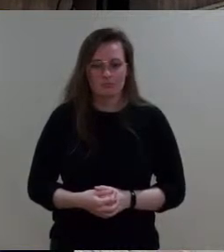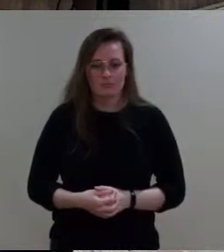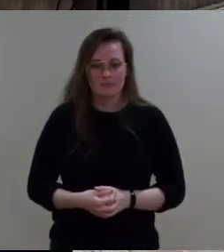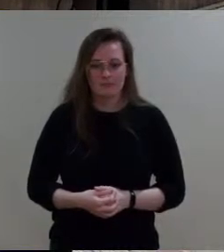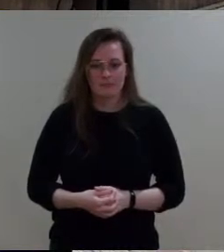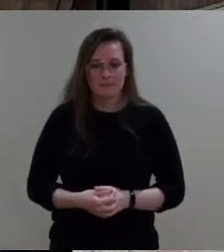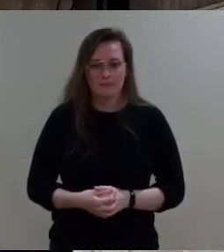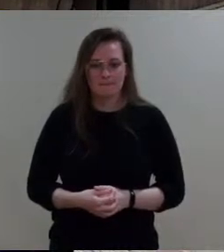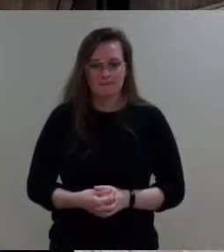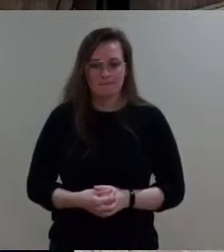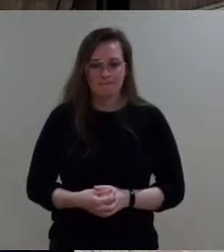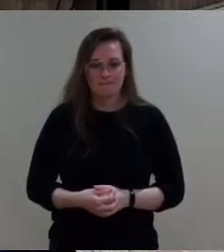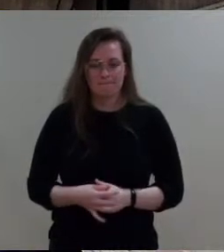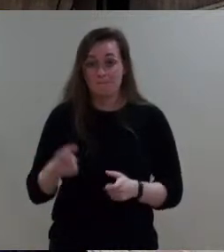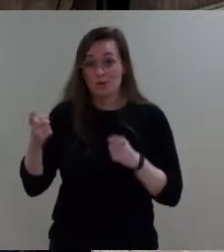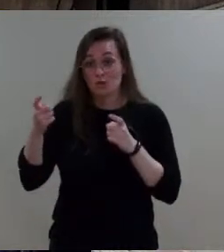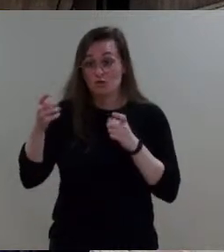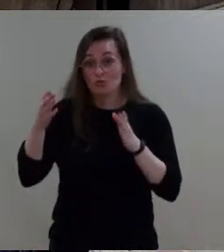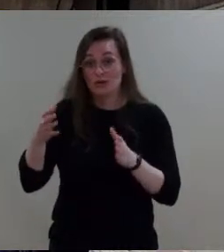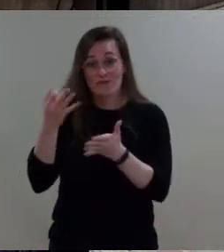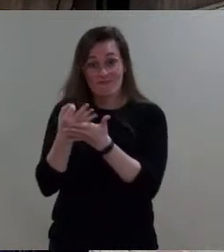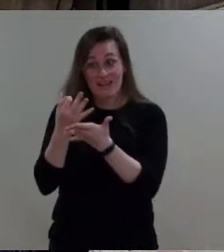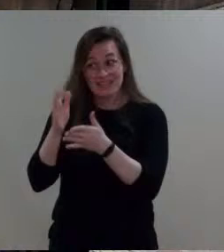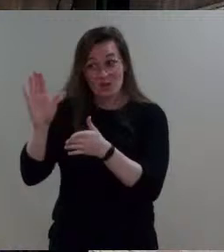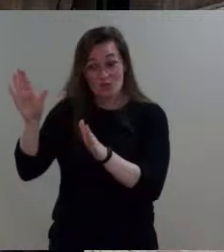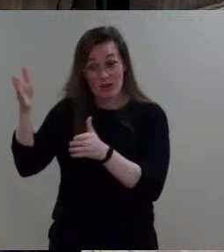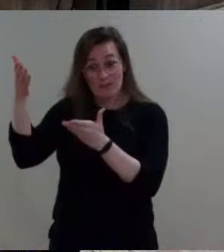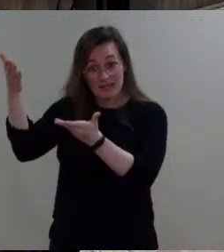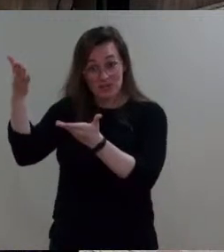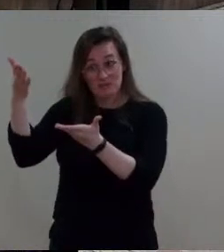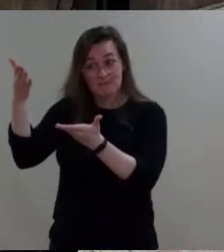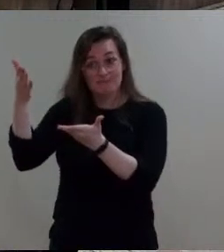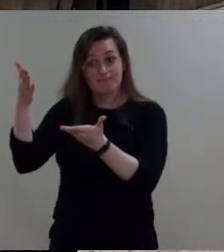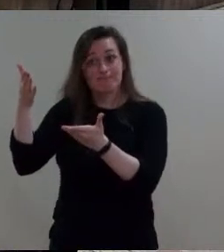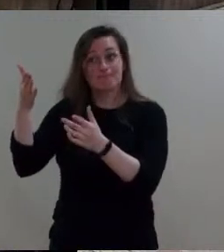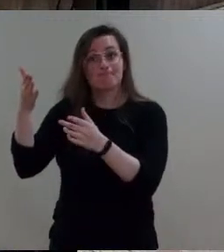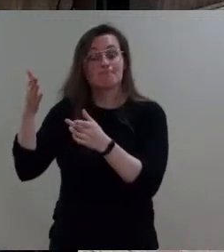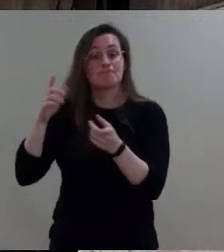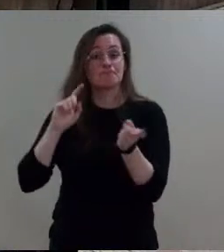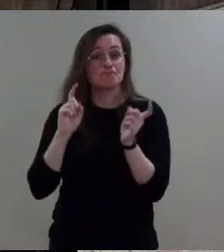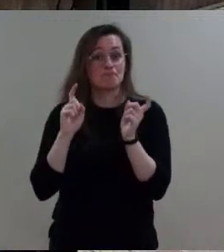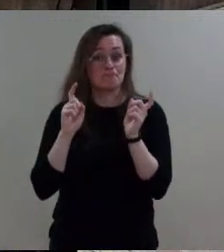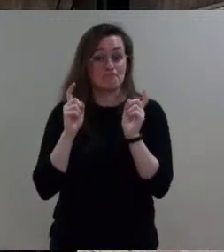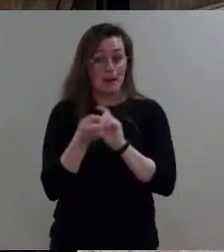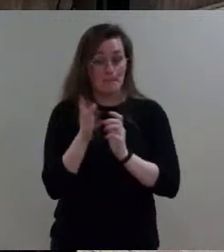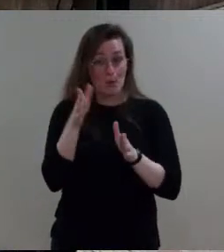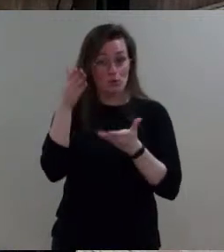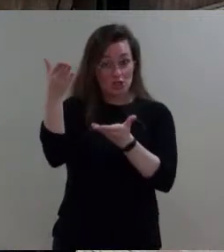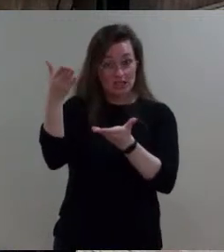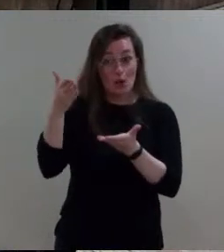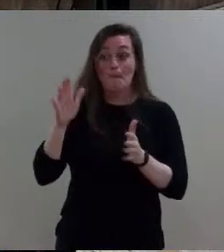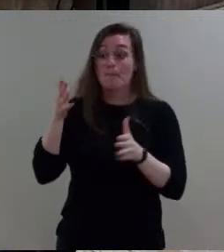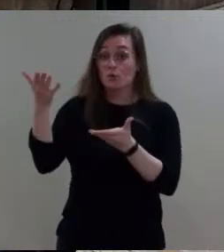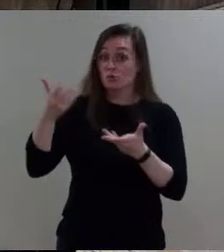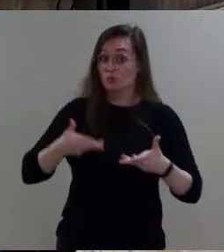the Director of Finance's recommendation, turn it into a motion that council approve the spring debenture issuance as follows.